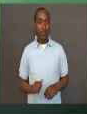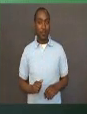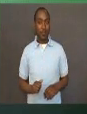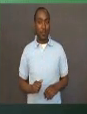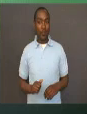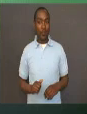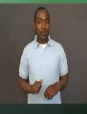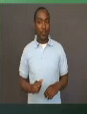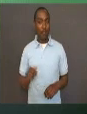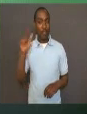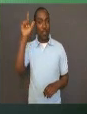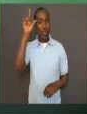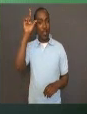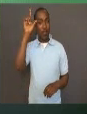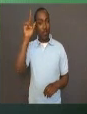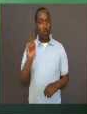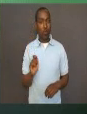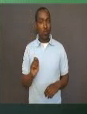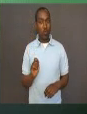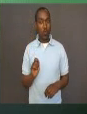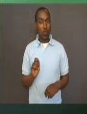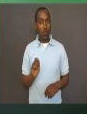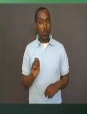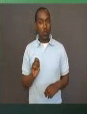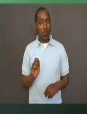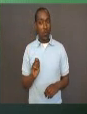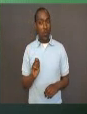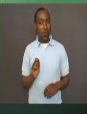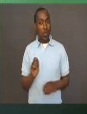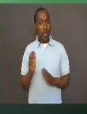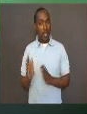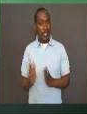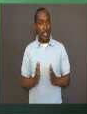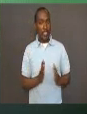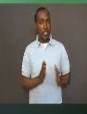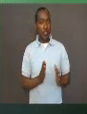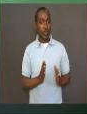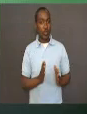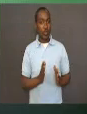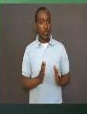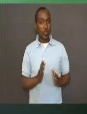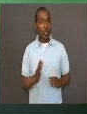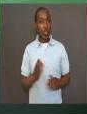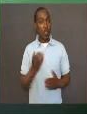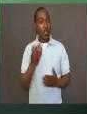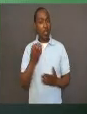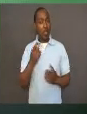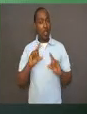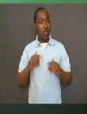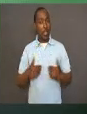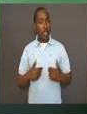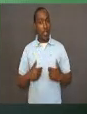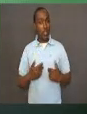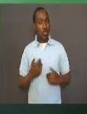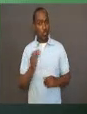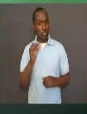Once van Leeuwenhoek was able to establish that there were forms of life